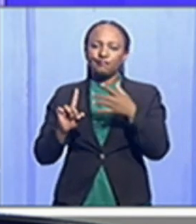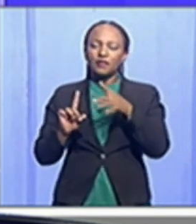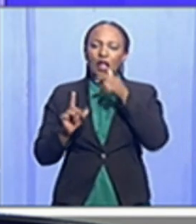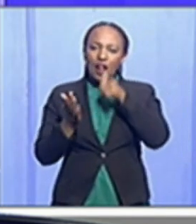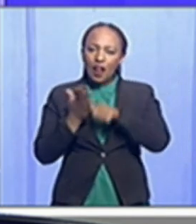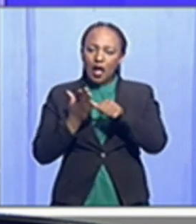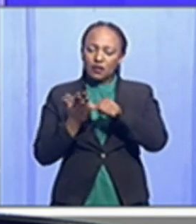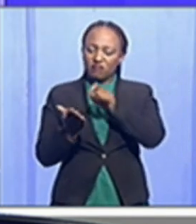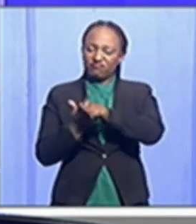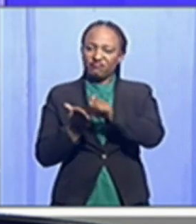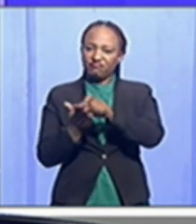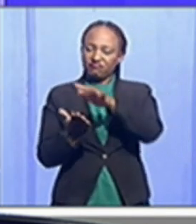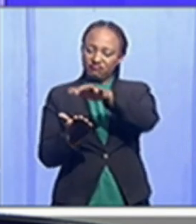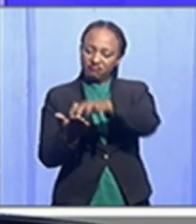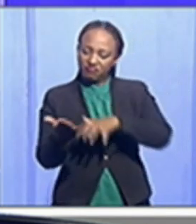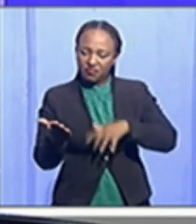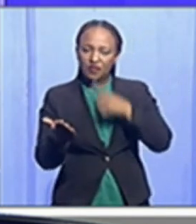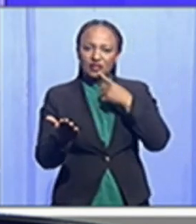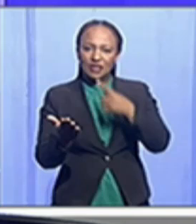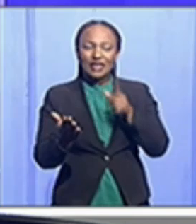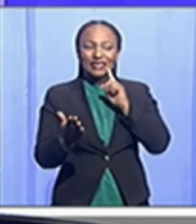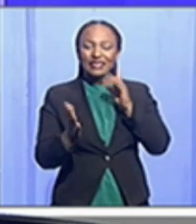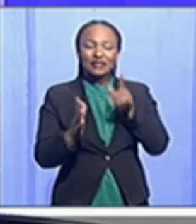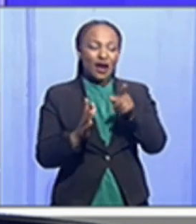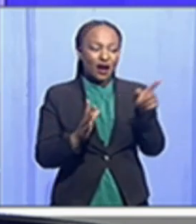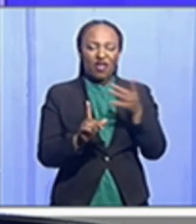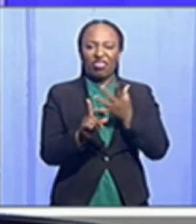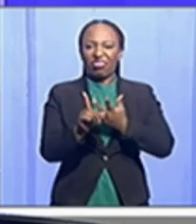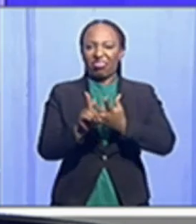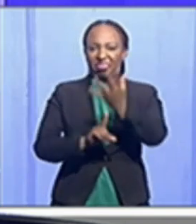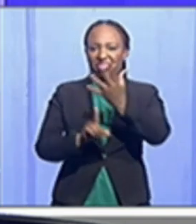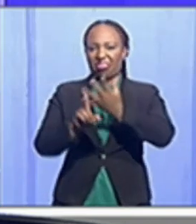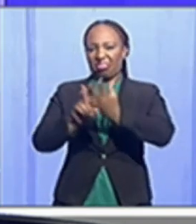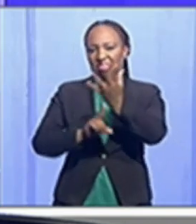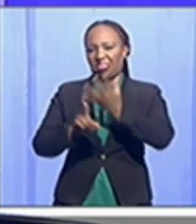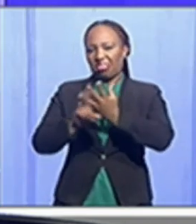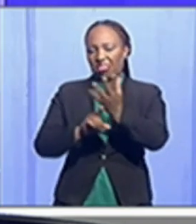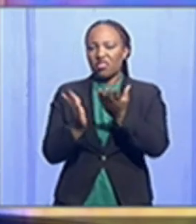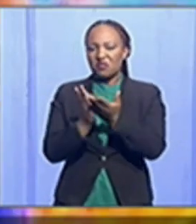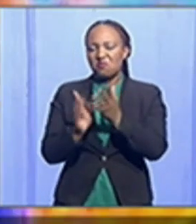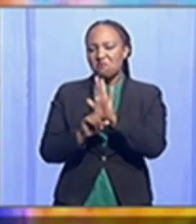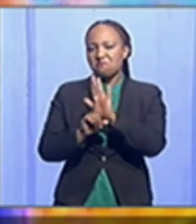a bolelago gore o tla išitšwe ke barutiši ba bangwe ka sekolong seo.